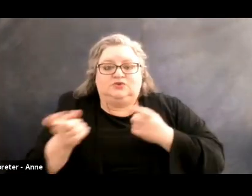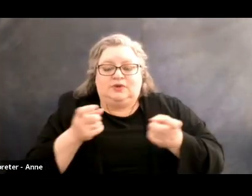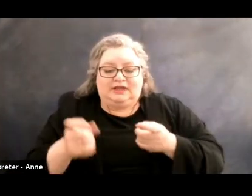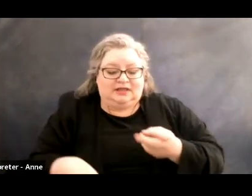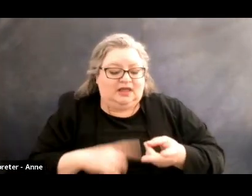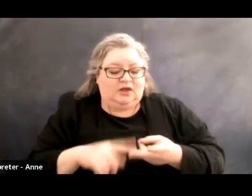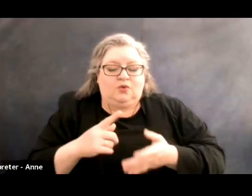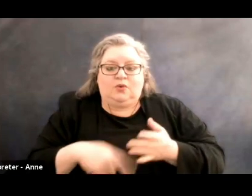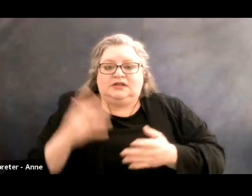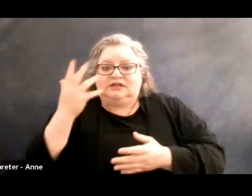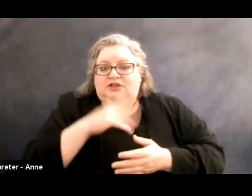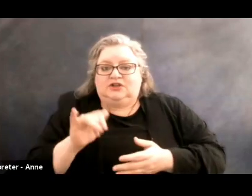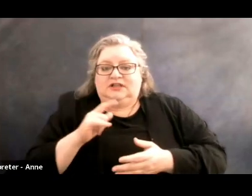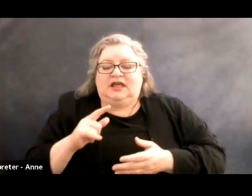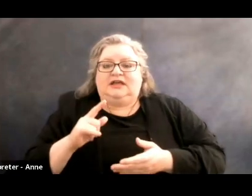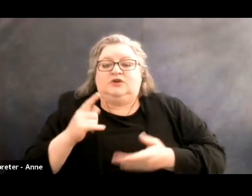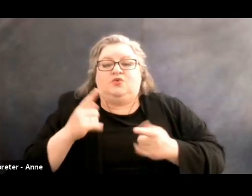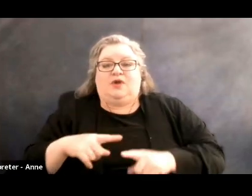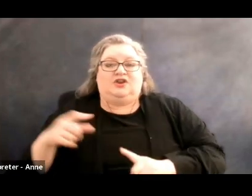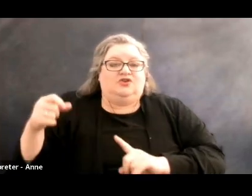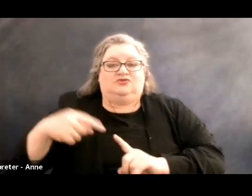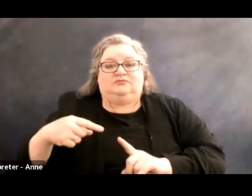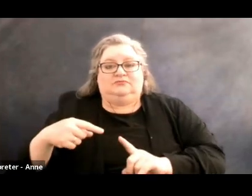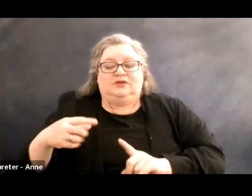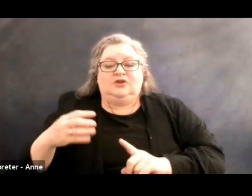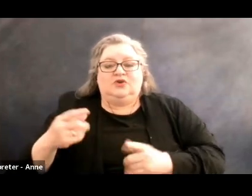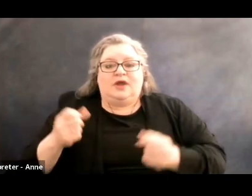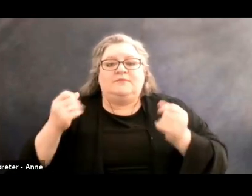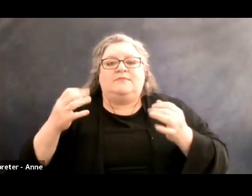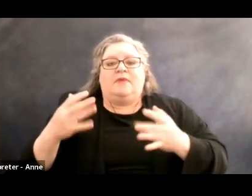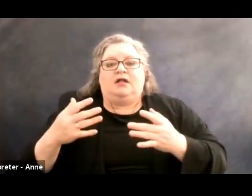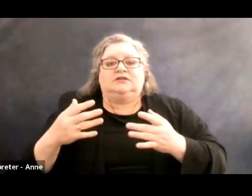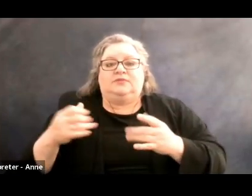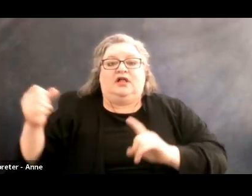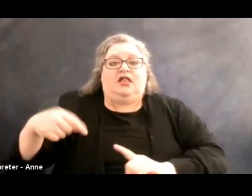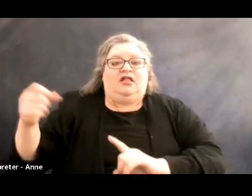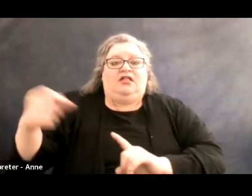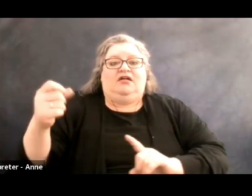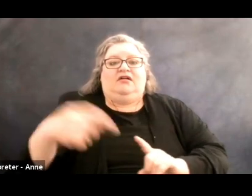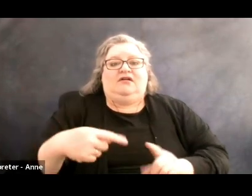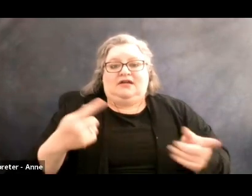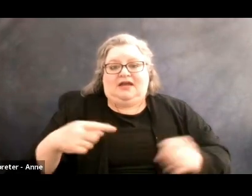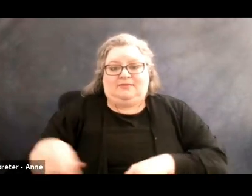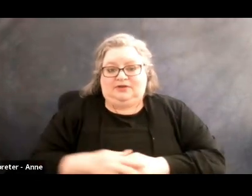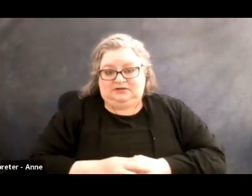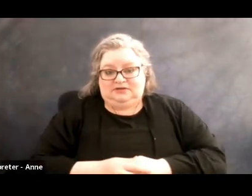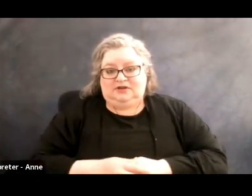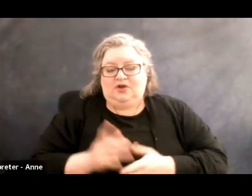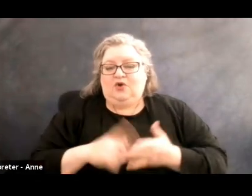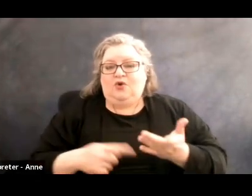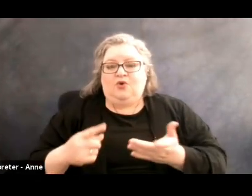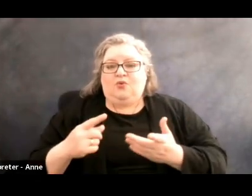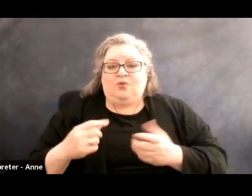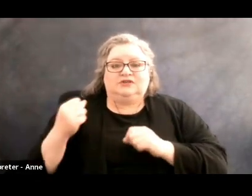does it look like when you get activated? What does it look like when multiple activations happen? What strengths do we